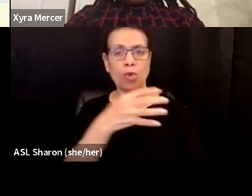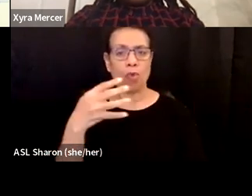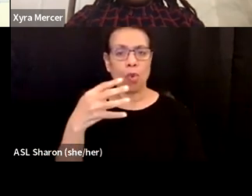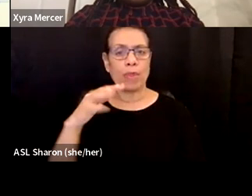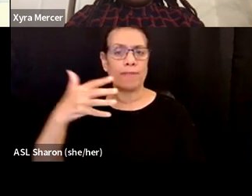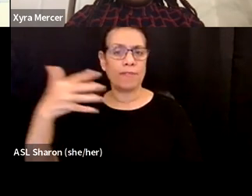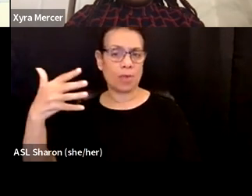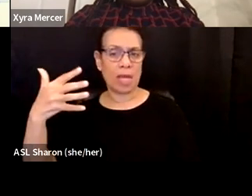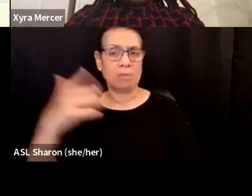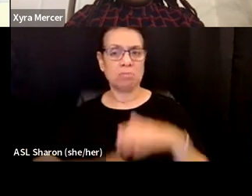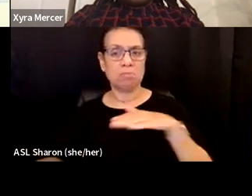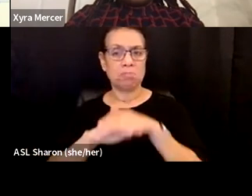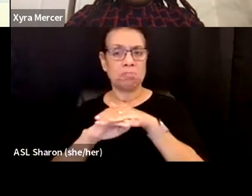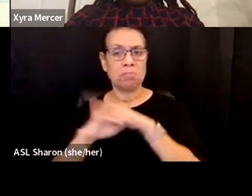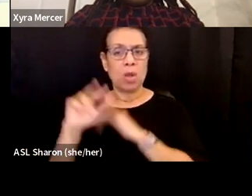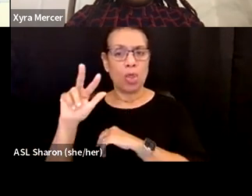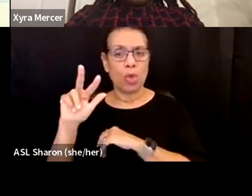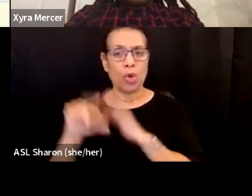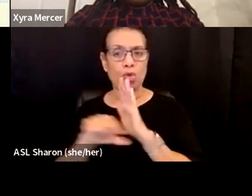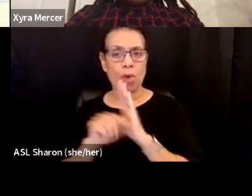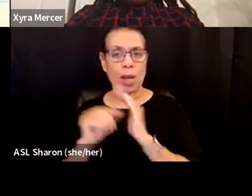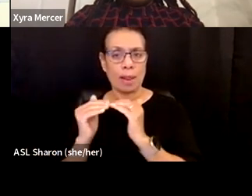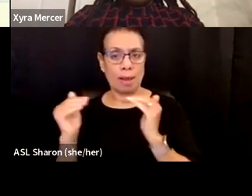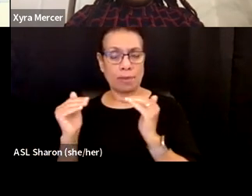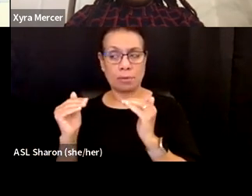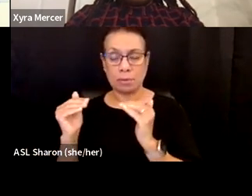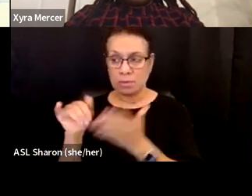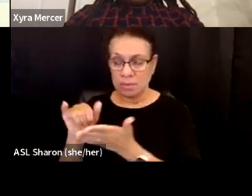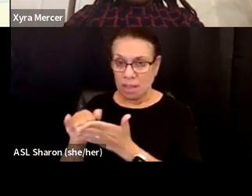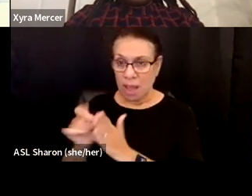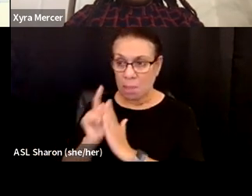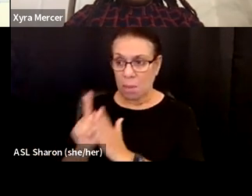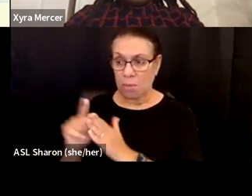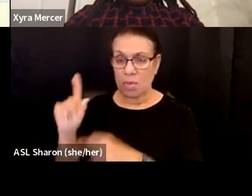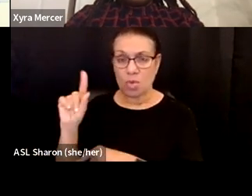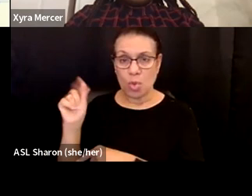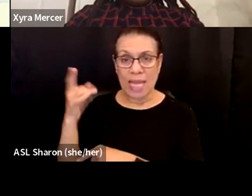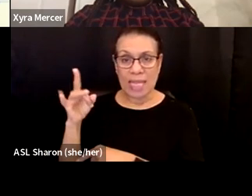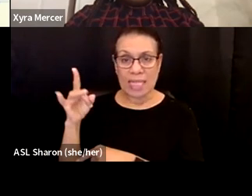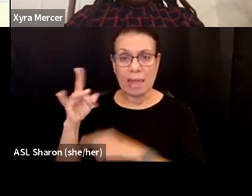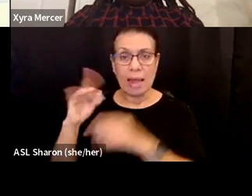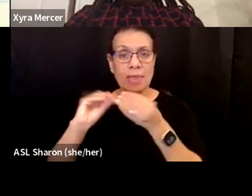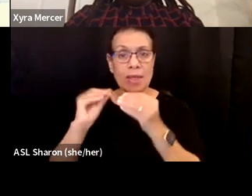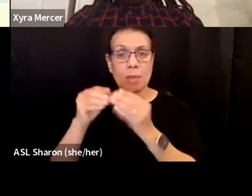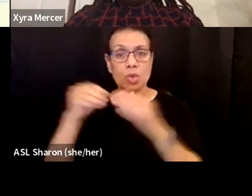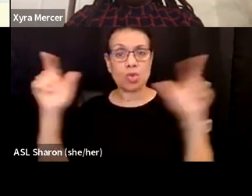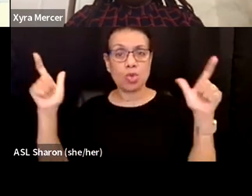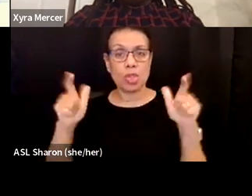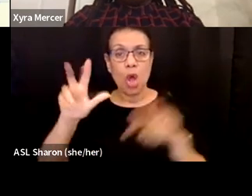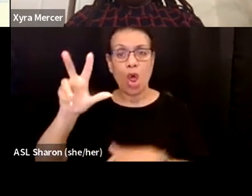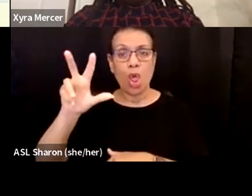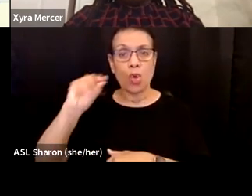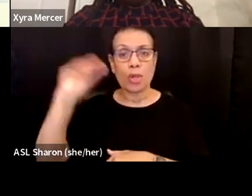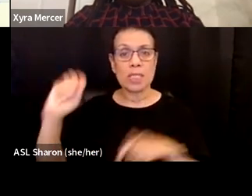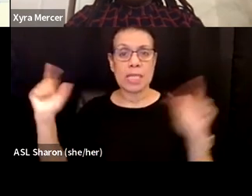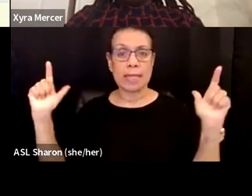instead cap us at third grade since this decision in 2018 our enrollment has declined by 30 percent i want